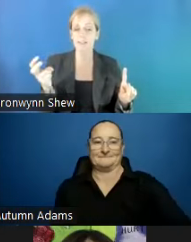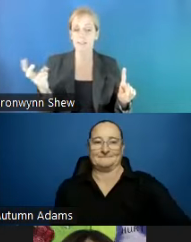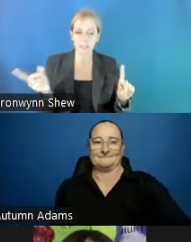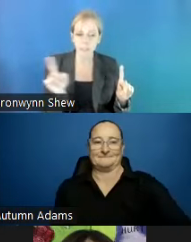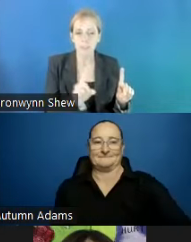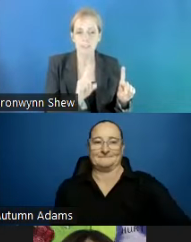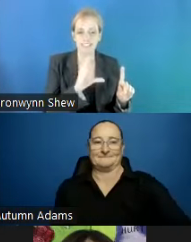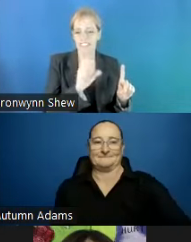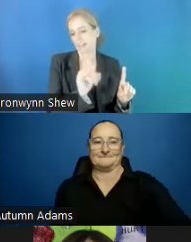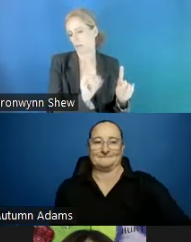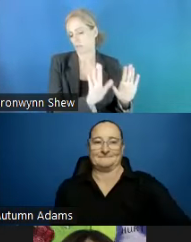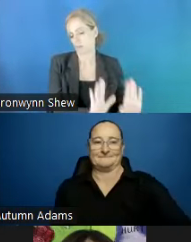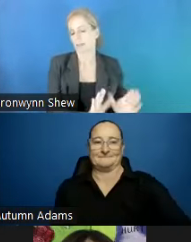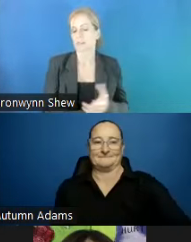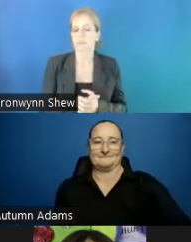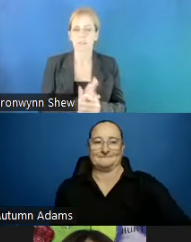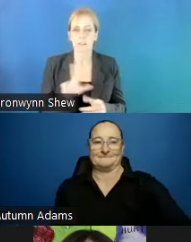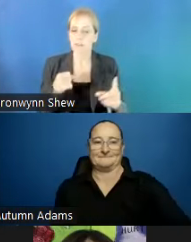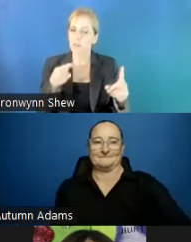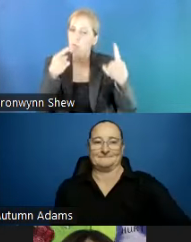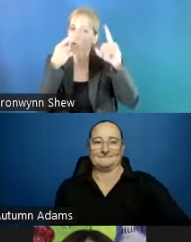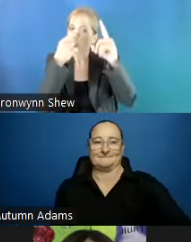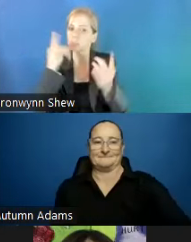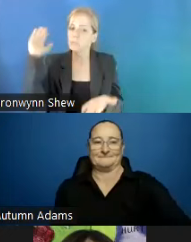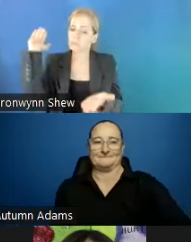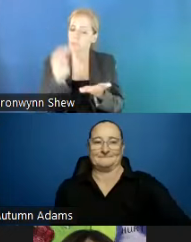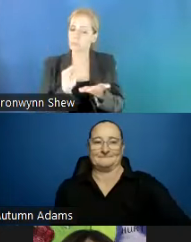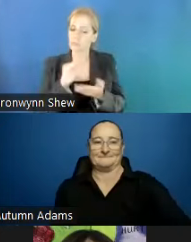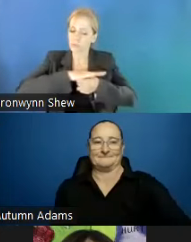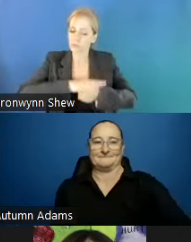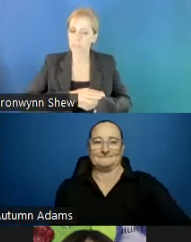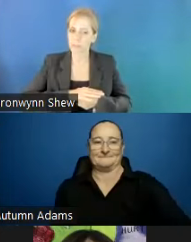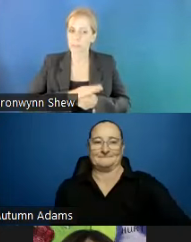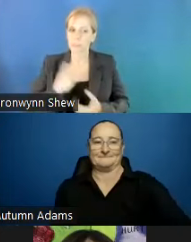these survivors have already gone through when they come for services.